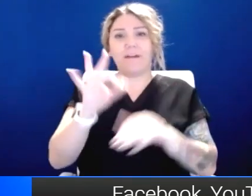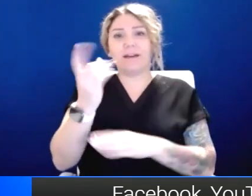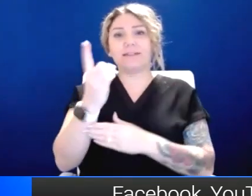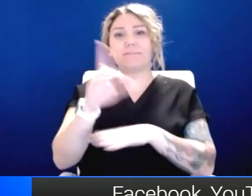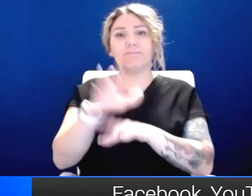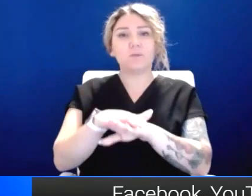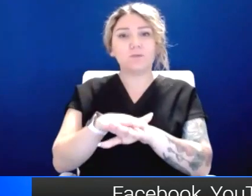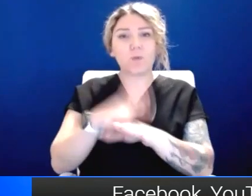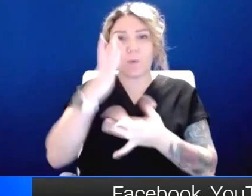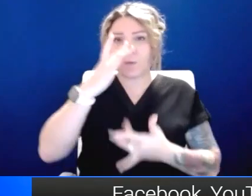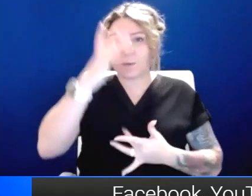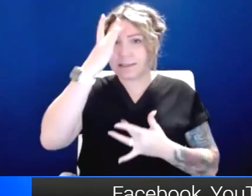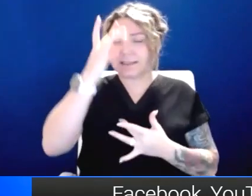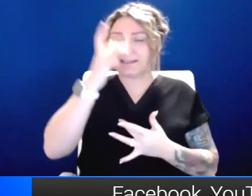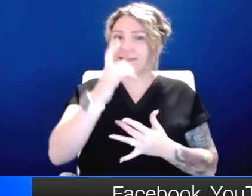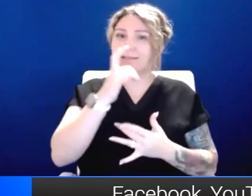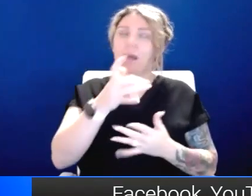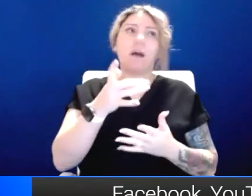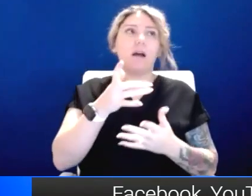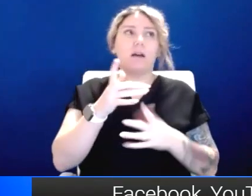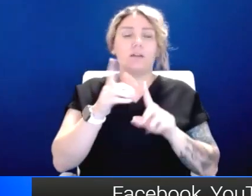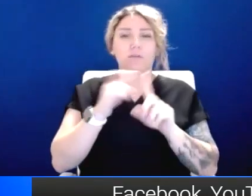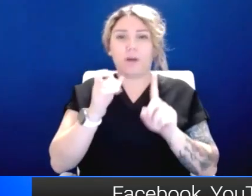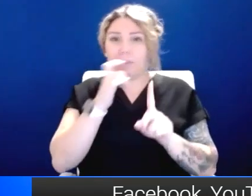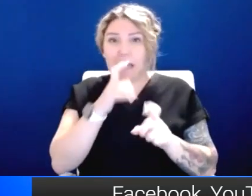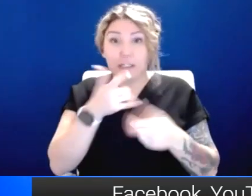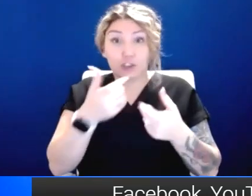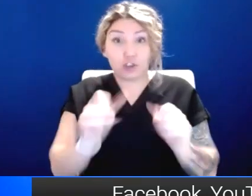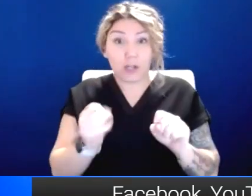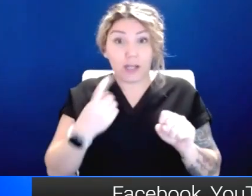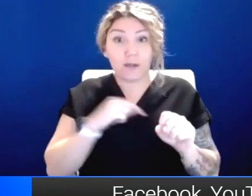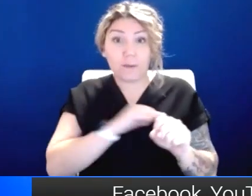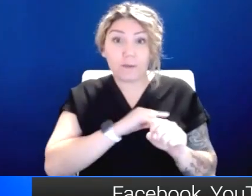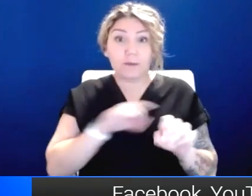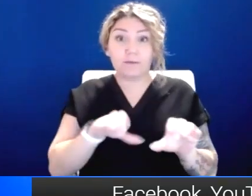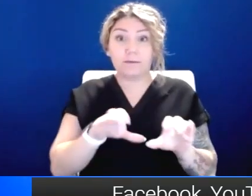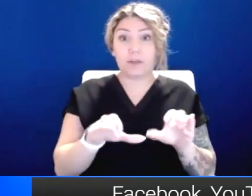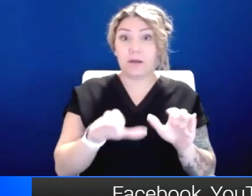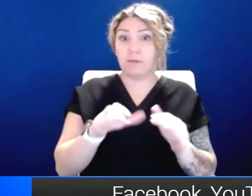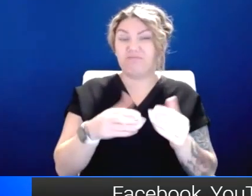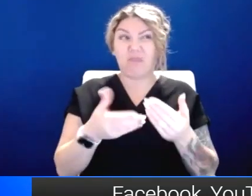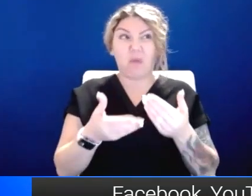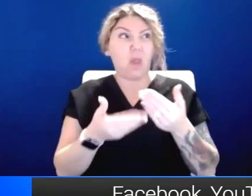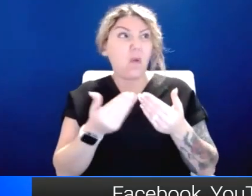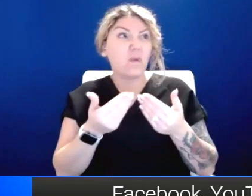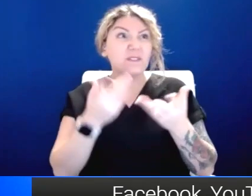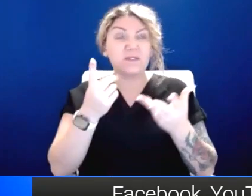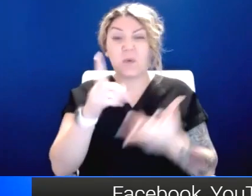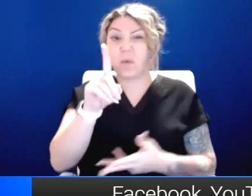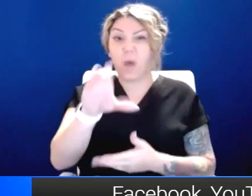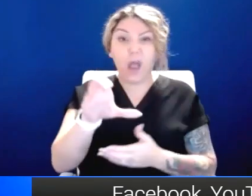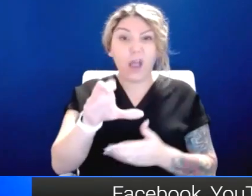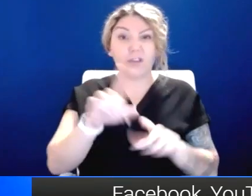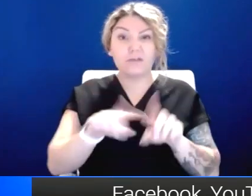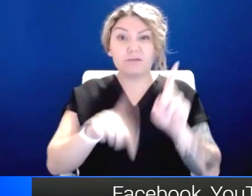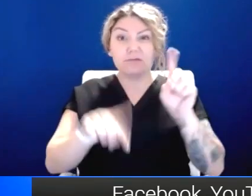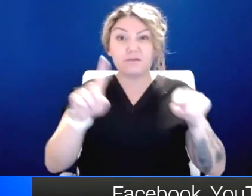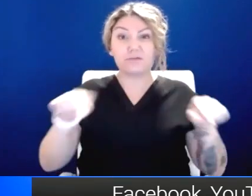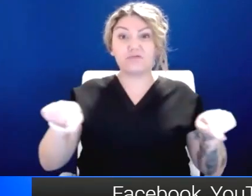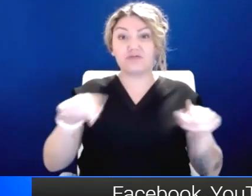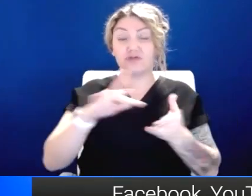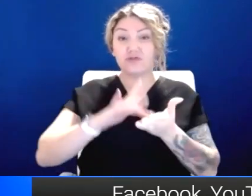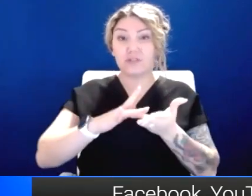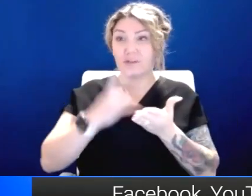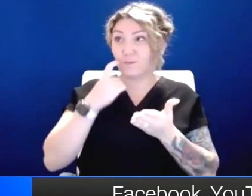And it's not from lack of trying. I mean, we have done close to 100 different drugs which have been tested for Parkinson's over the last 30